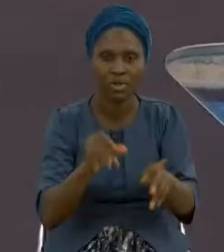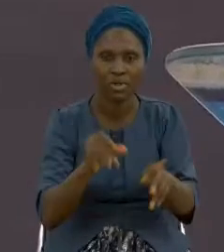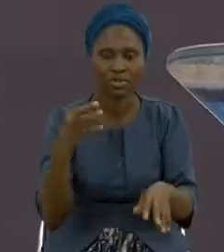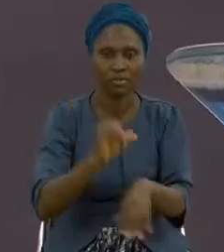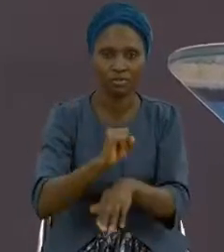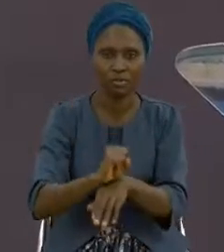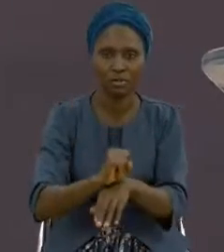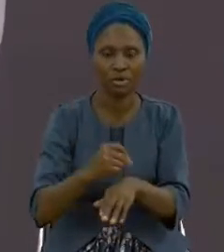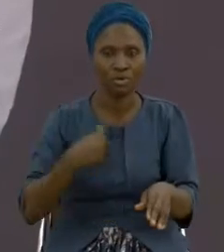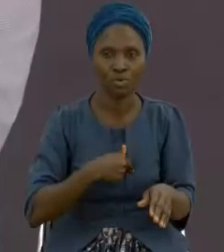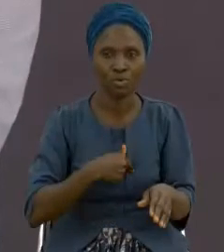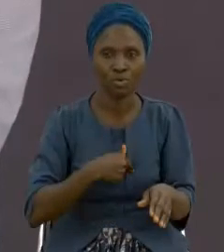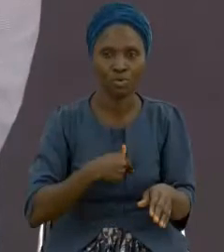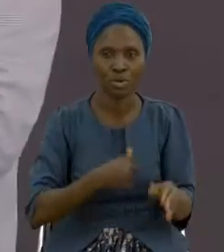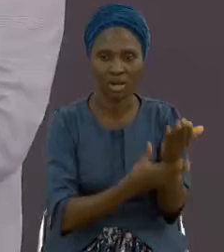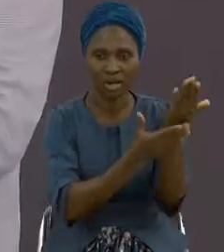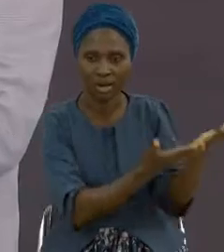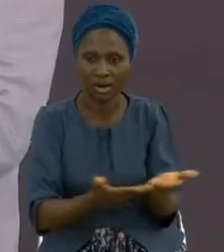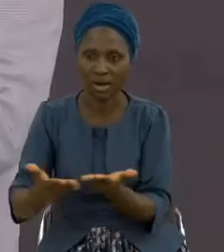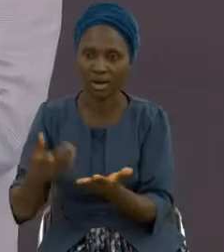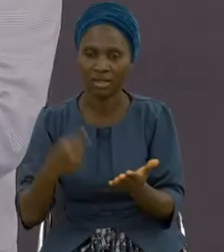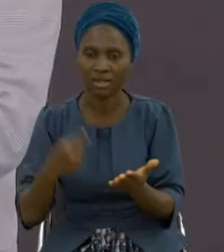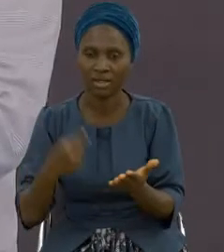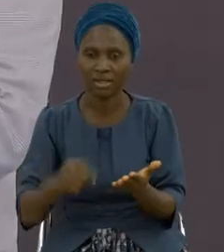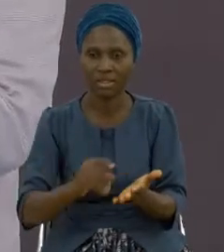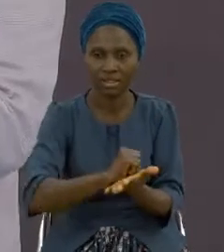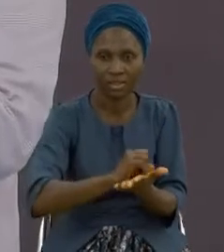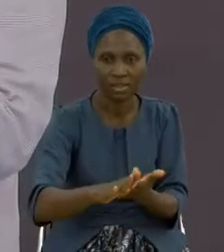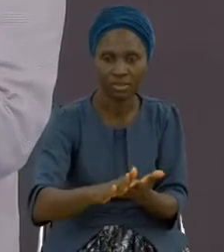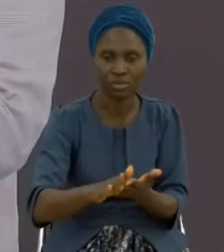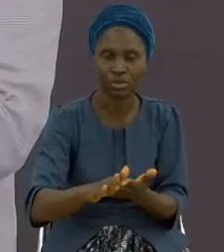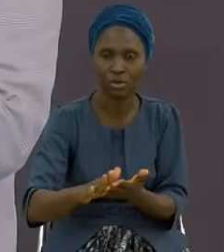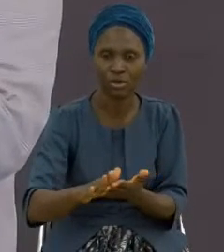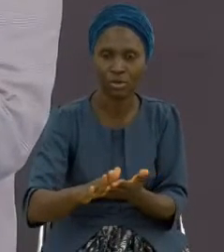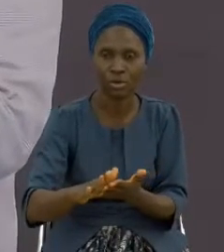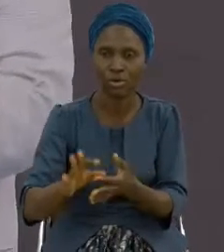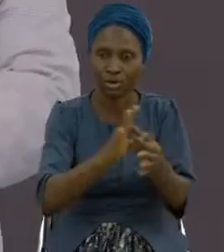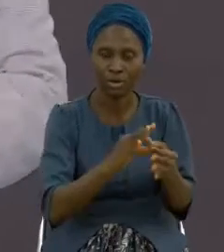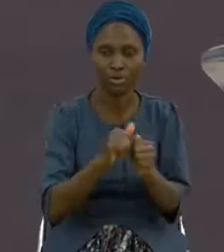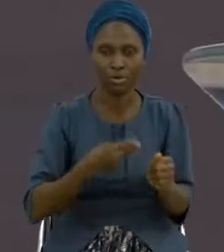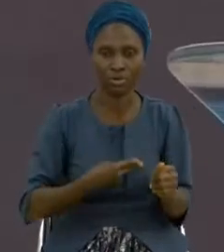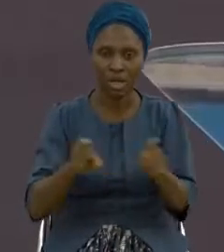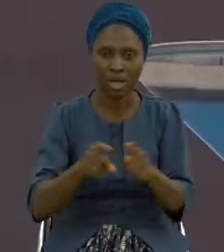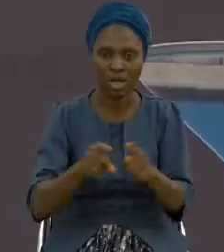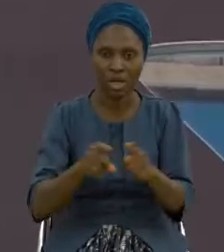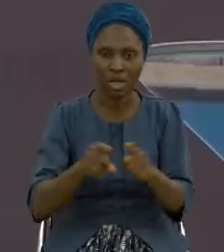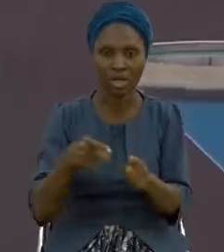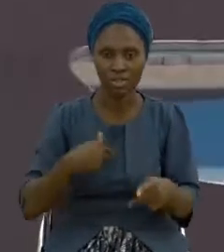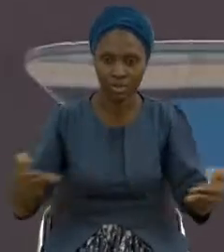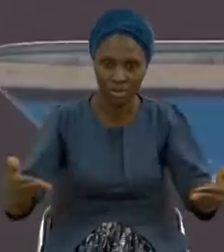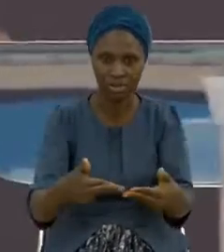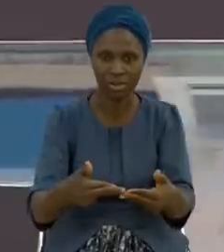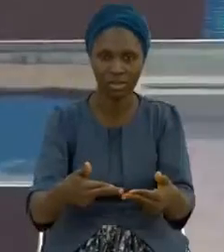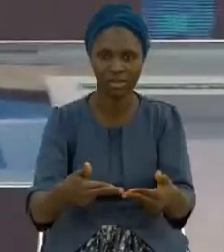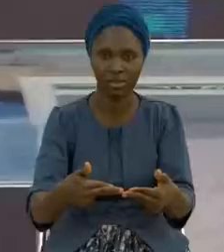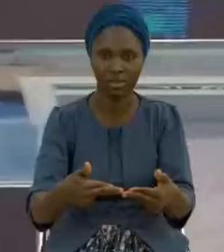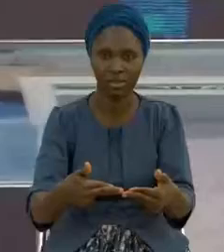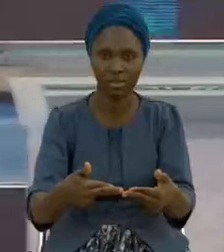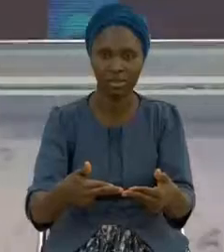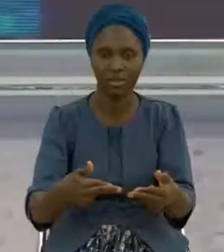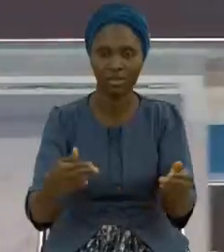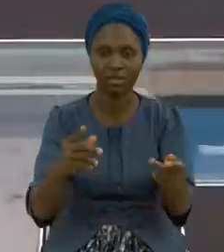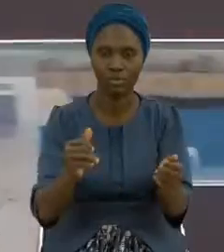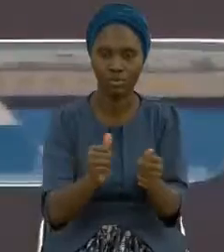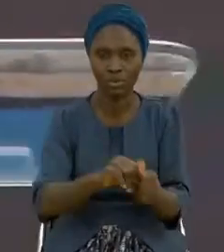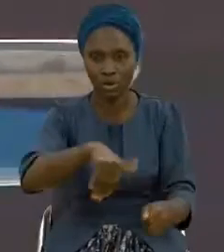we deal, as we relate to other co-workers, and we relate to other travelers